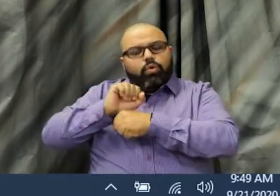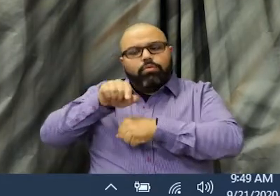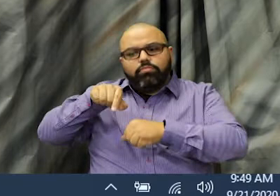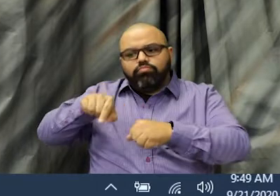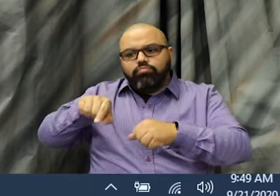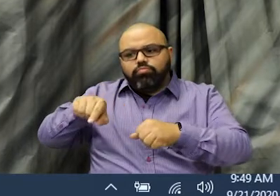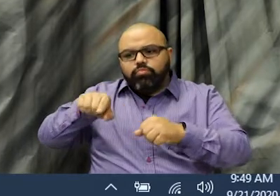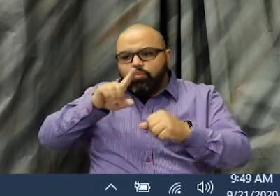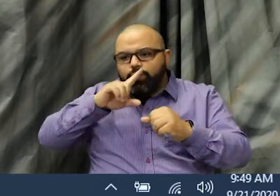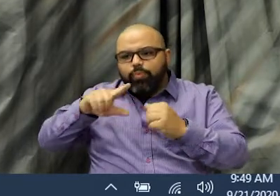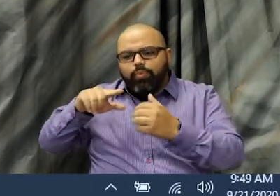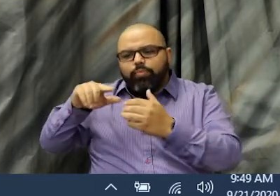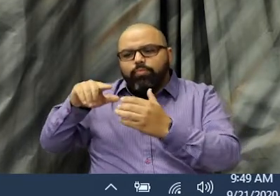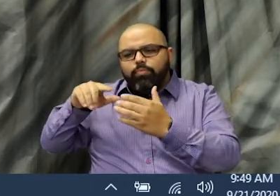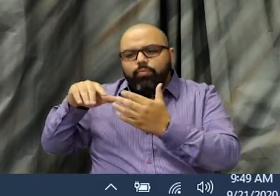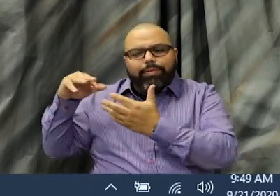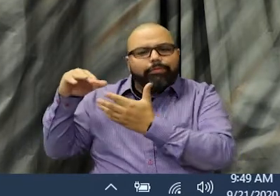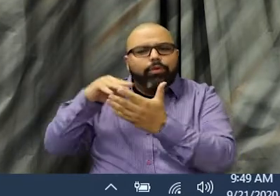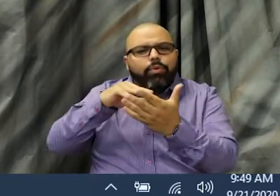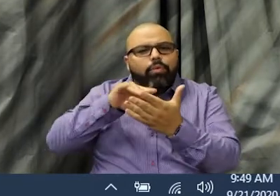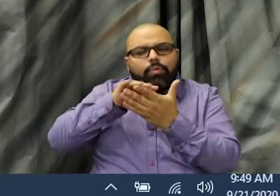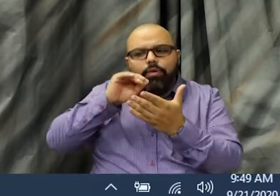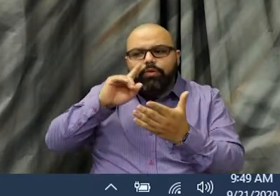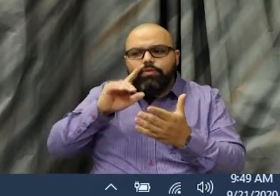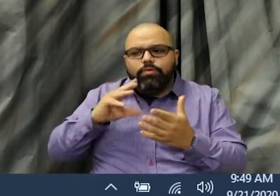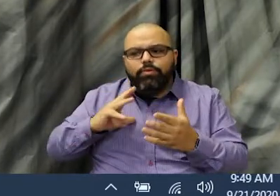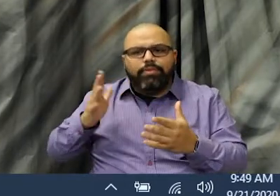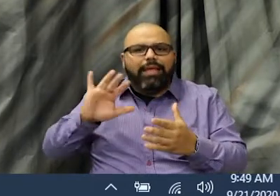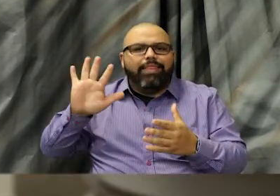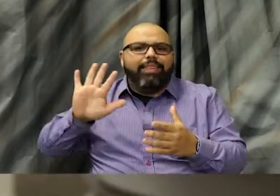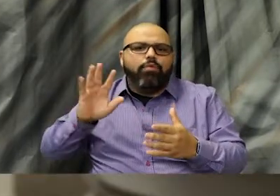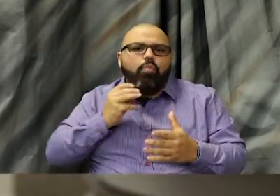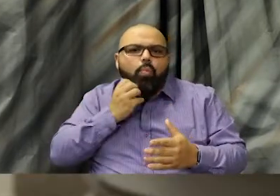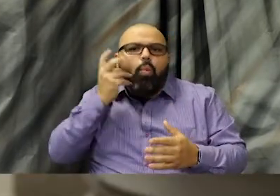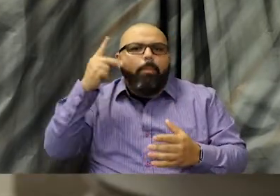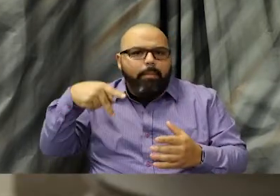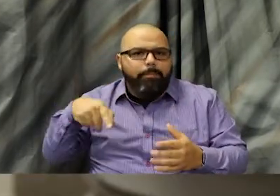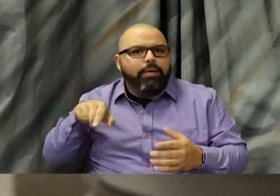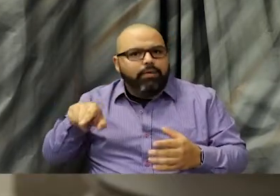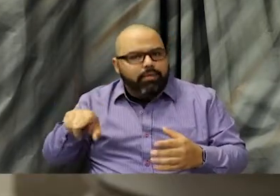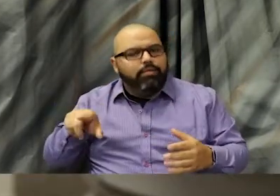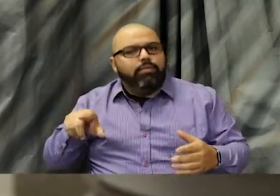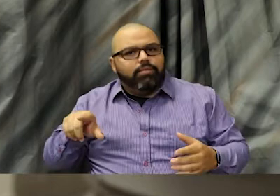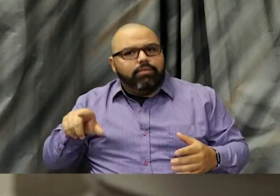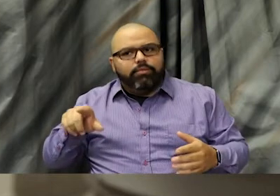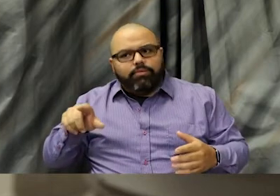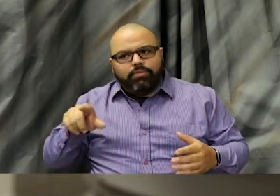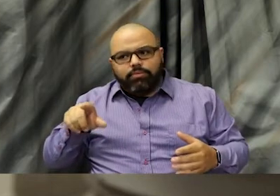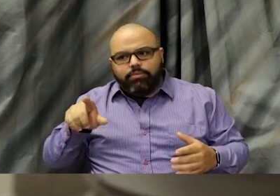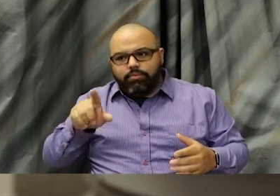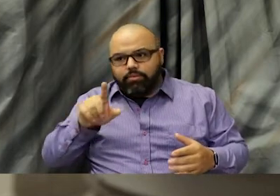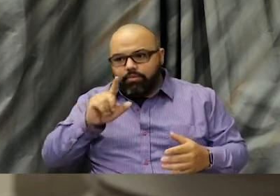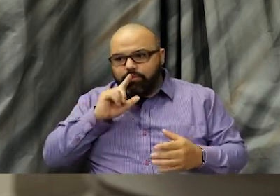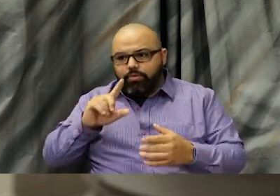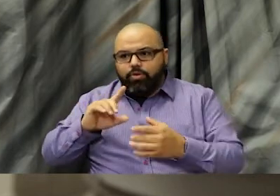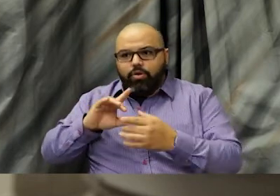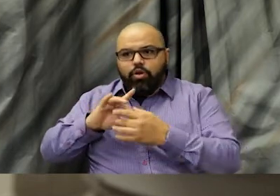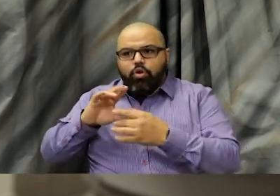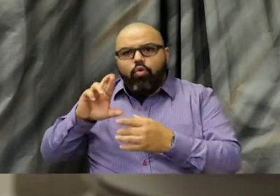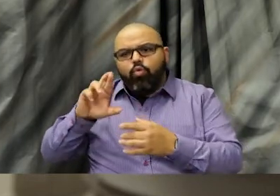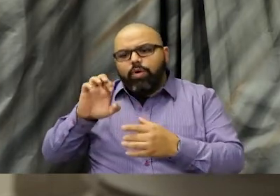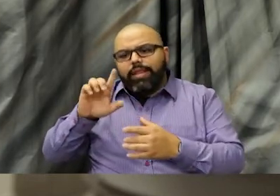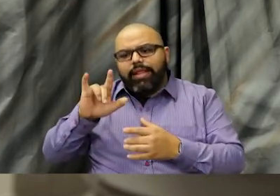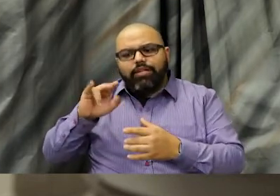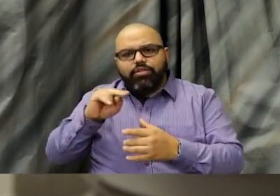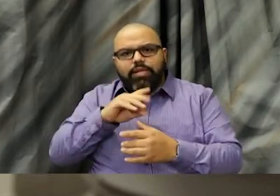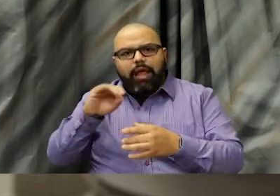to work on that, just reviewing what we learned. So it's basically their warm-up. They're going through relations